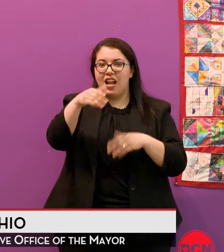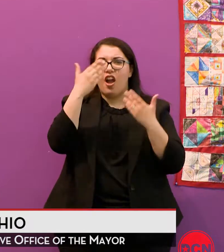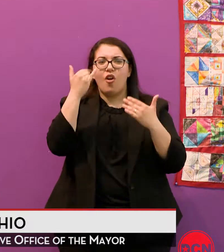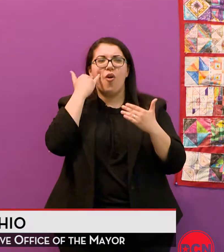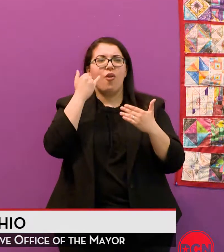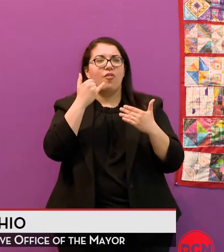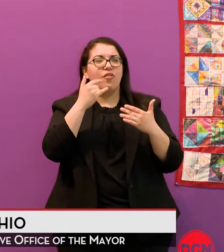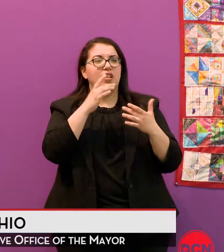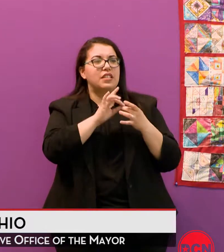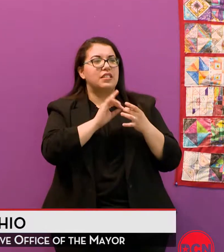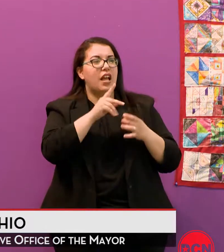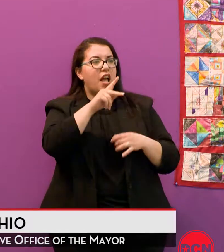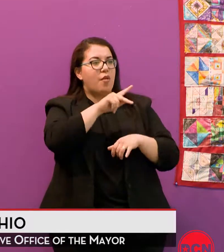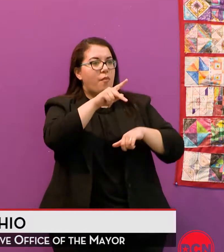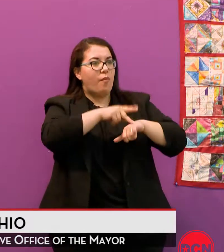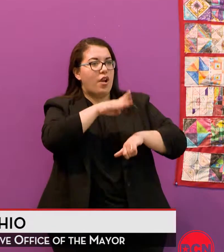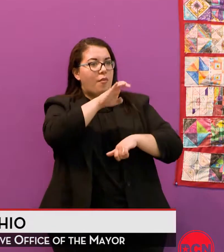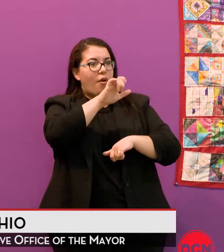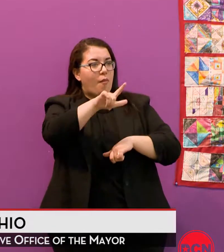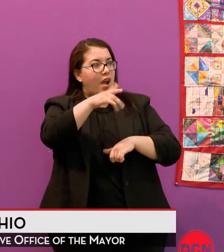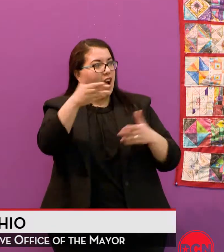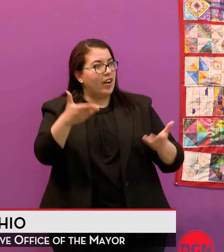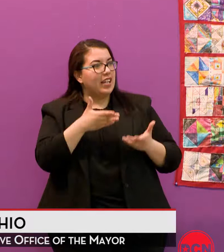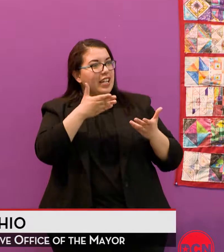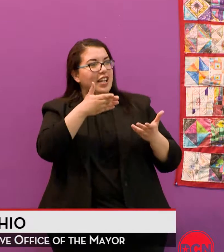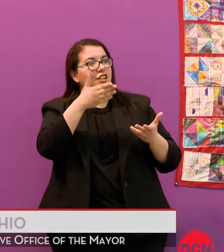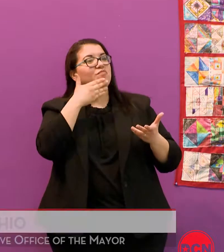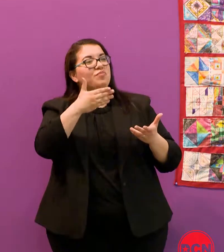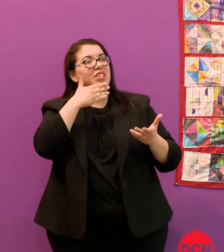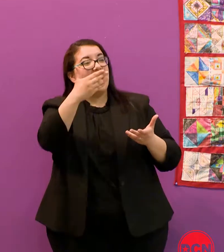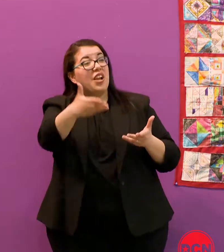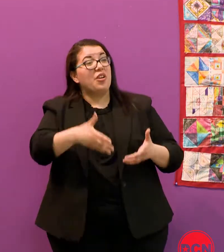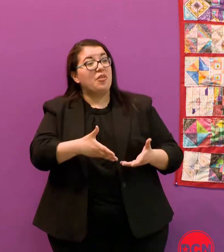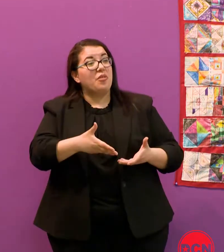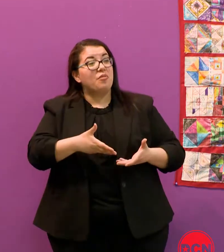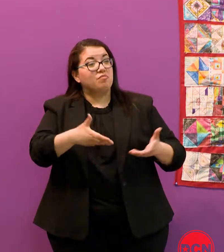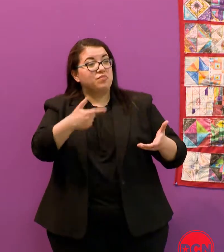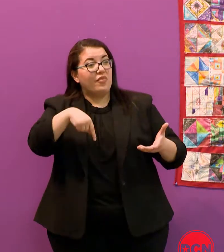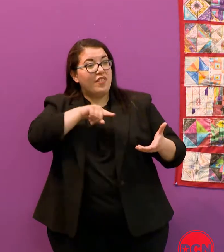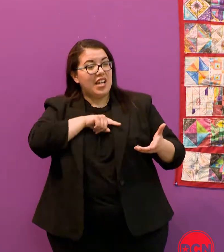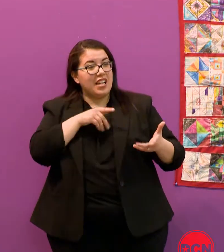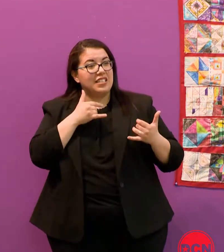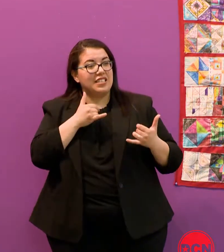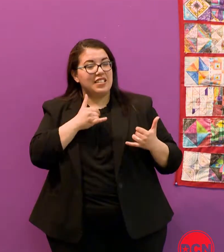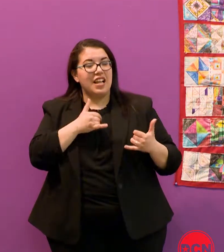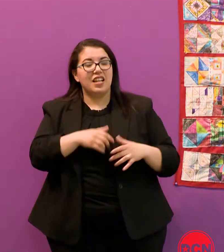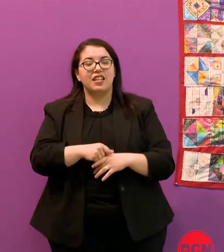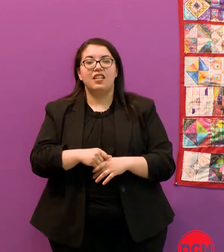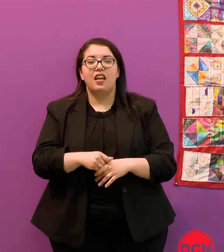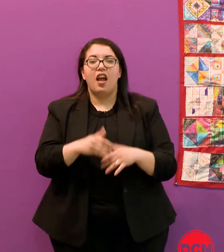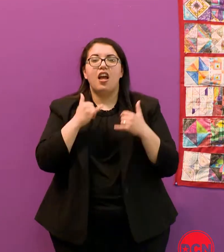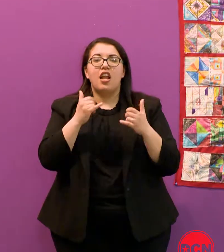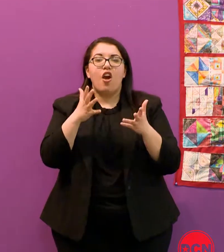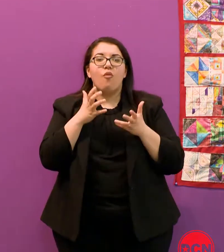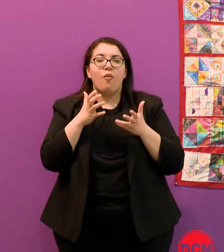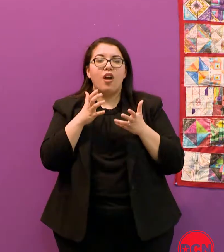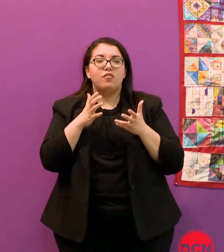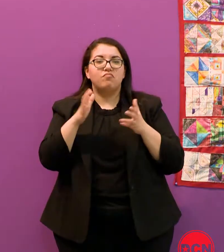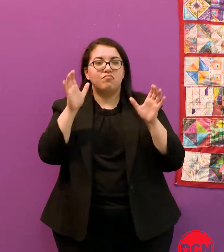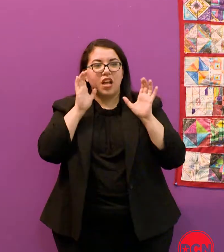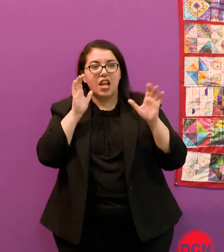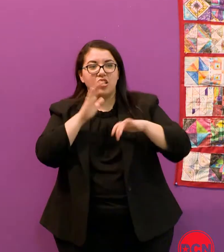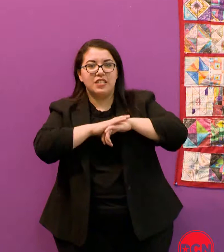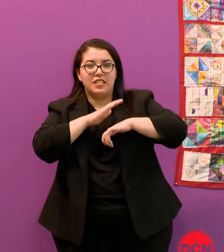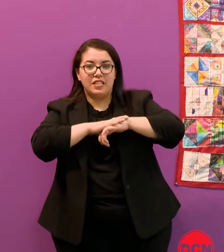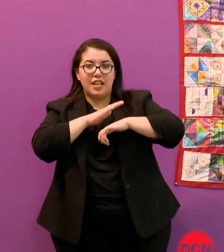who's here as well. She's got to feel good about that, and we thank Watkins for hosting us tonight. So now we want to hear from a couple tables about how they